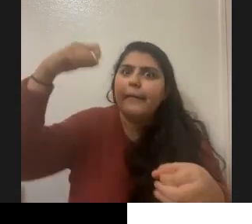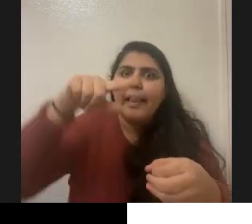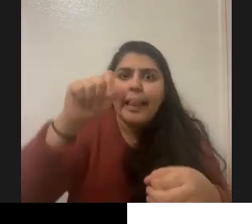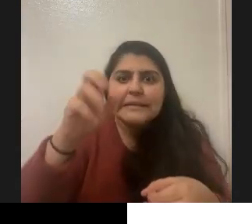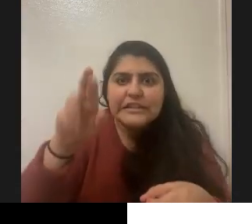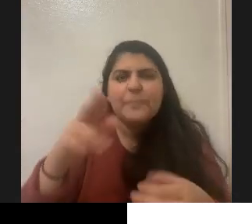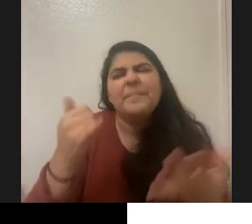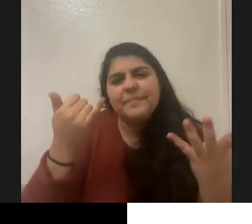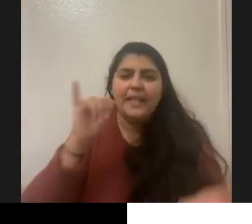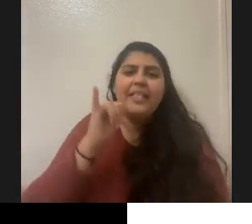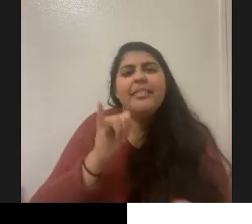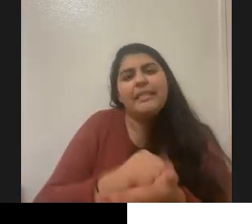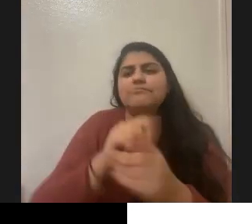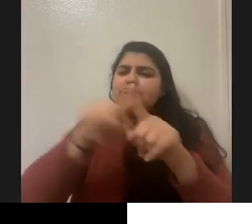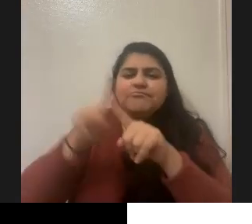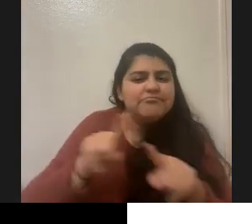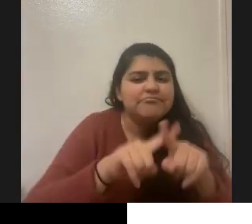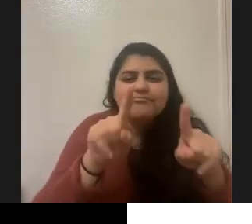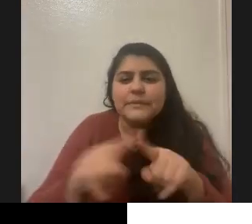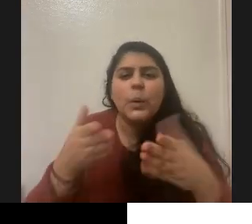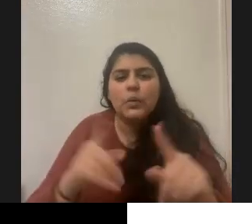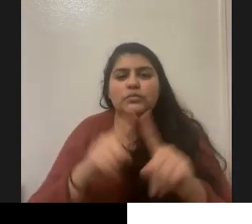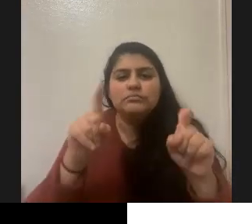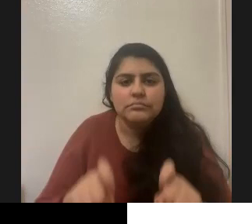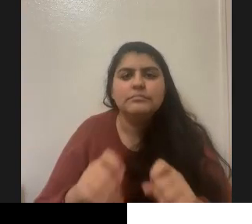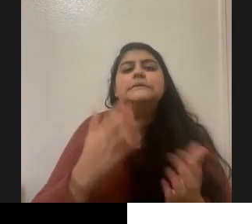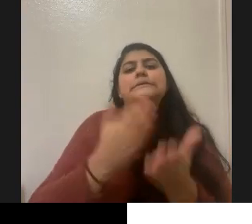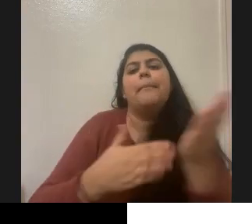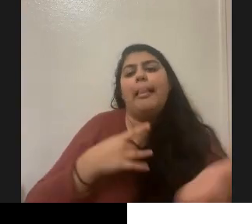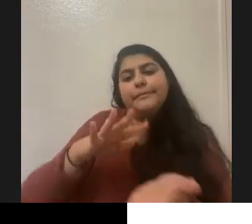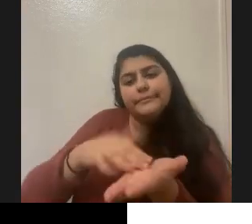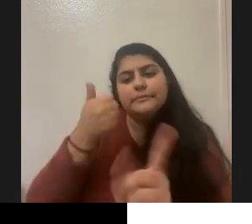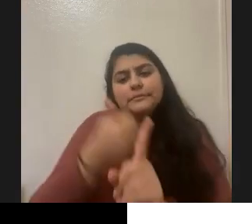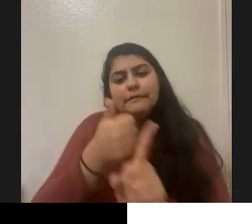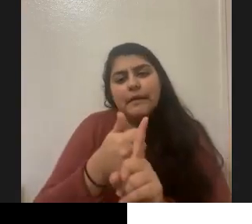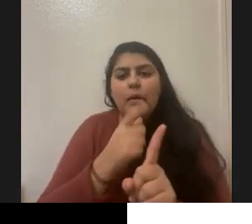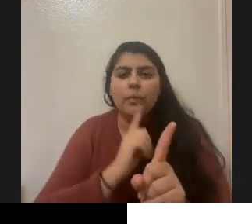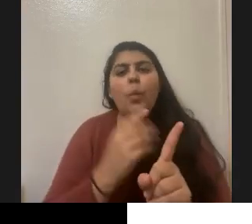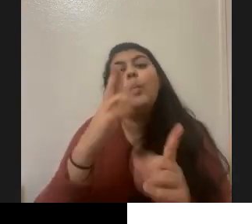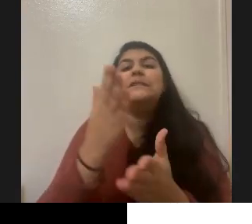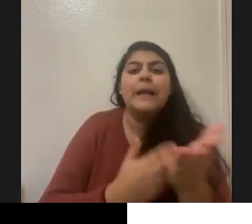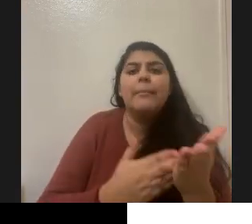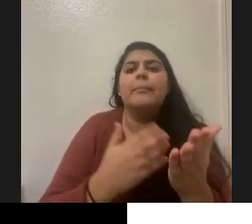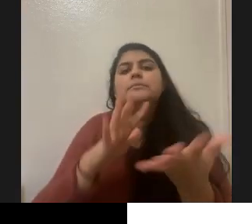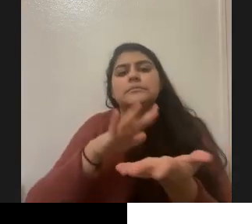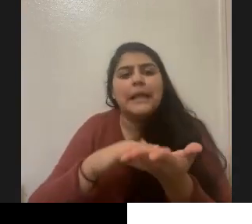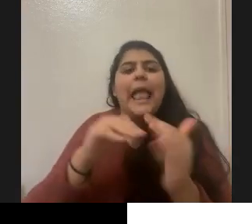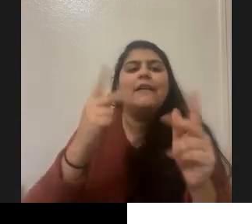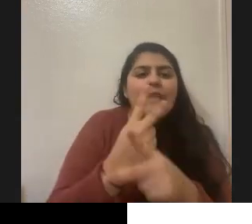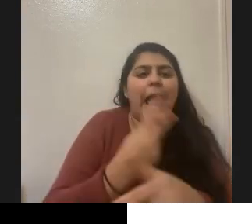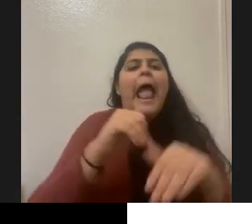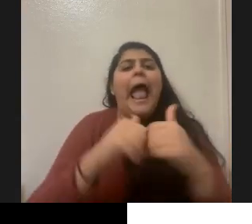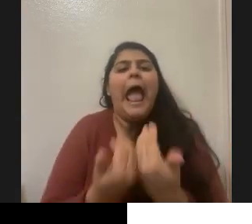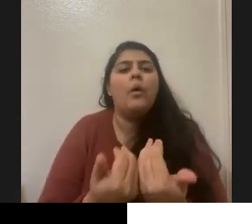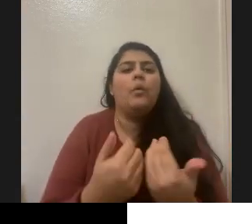kind of there's so many variations. Some people like to study it just by itself, and other people like to study it to figure out how are we going to apply